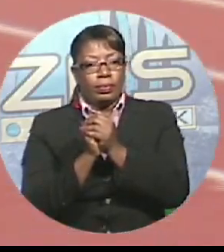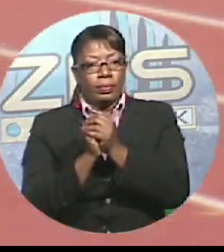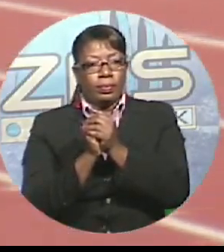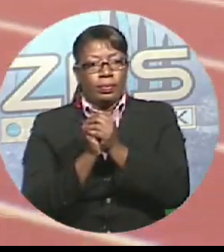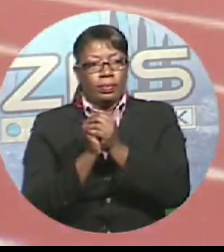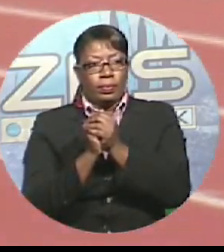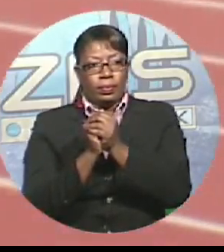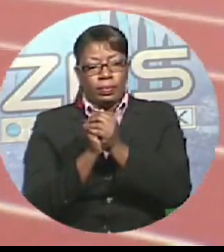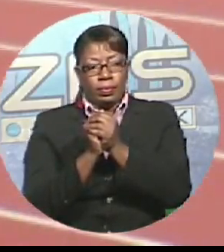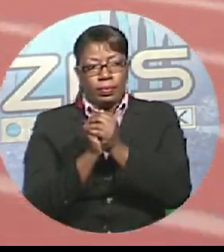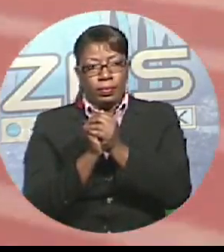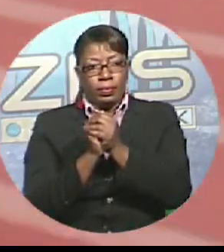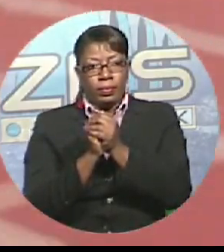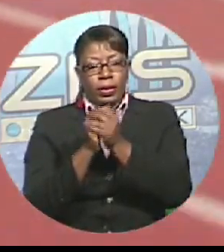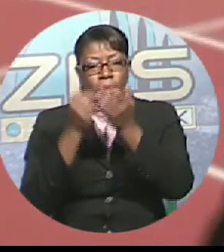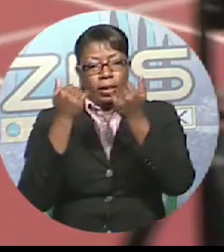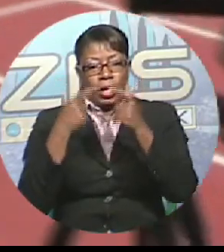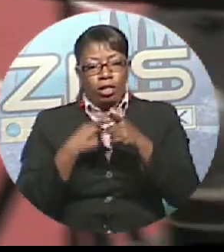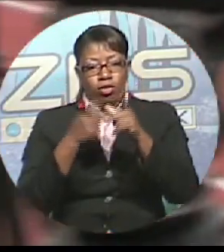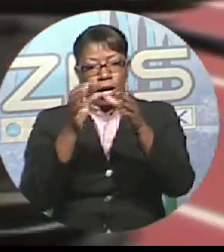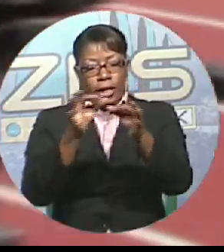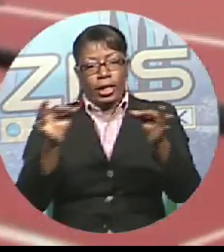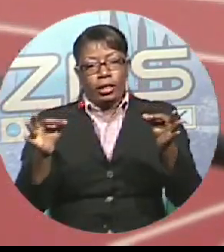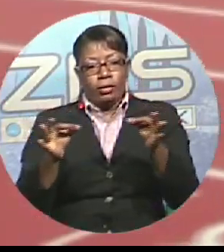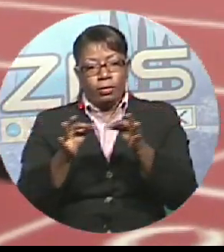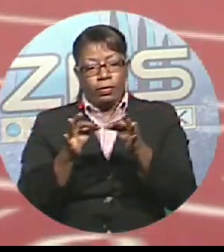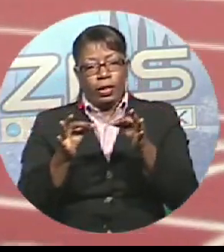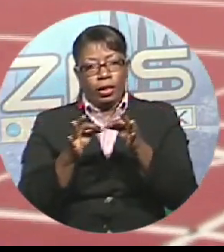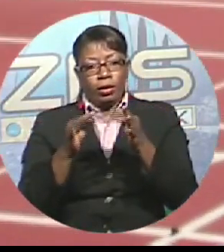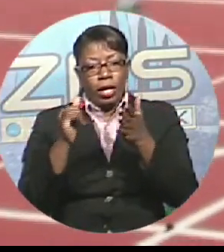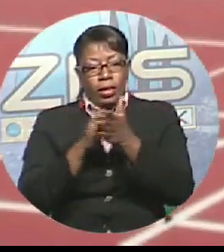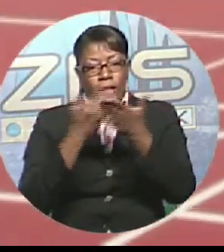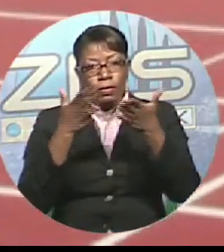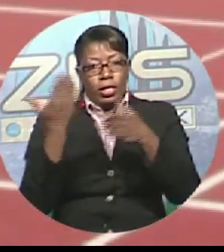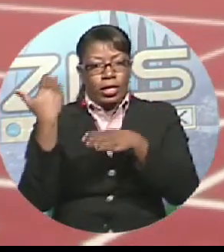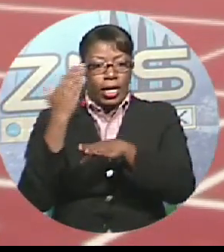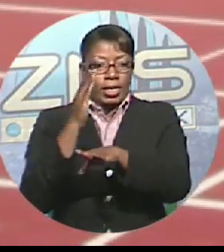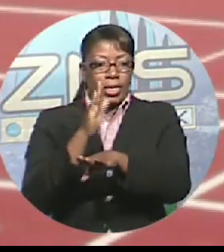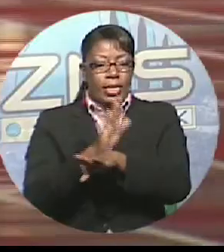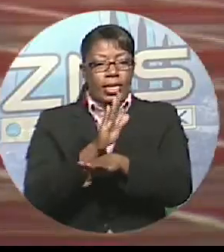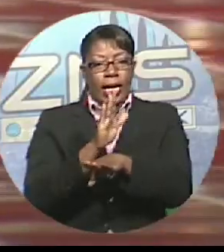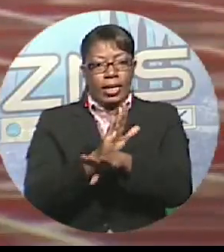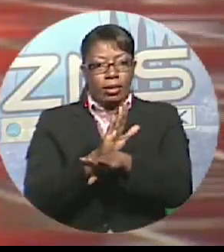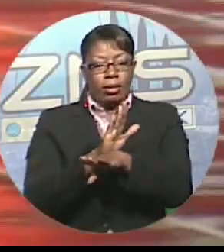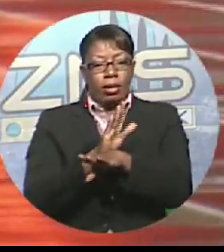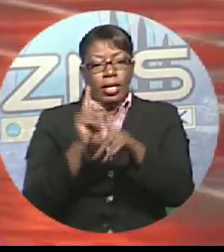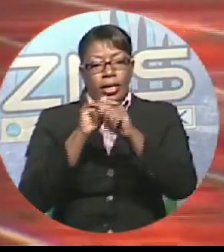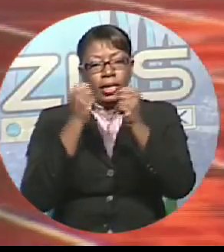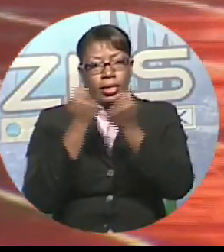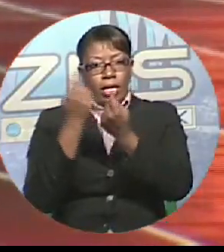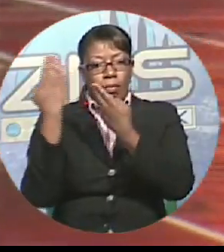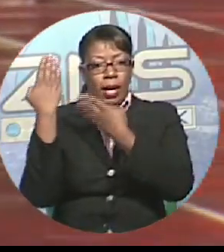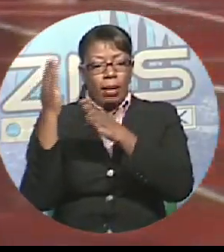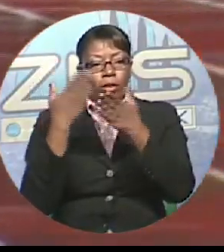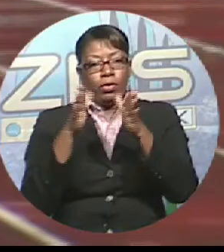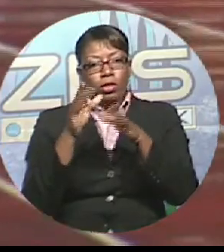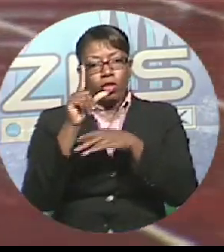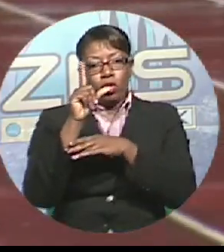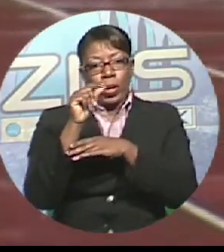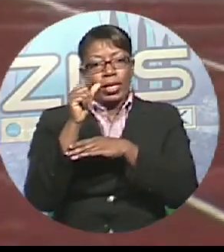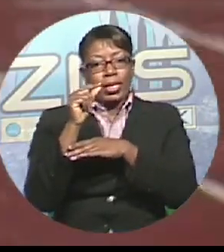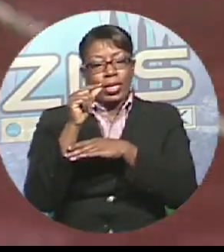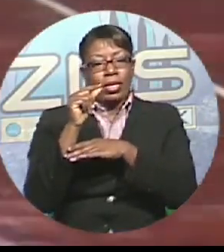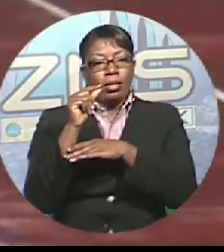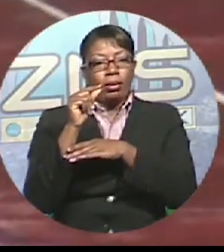Well, we're going to move on to Carifta track and field now. Of course, that finished up last night in Martinique. Team Bahamas, they finished up there with 20